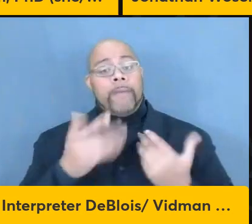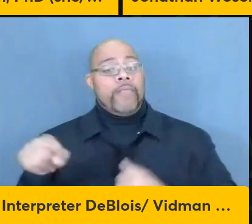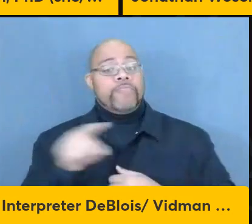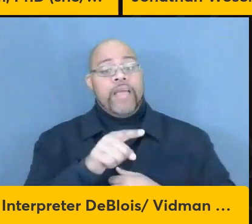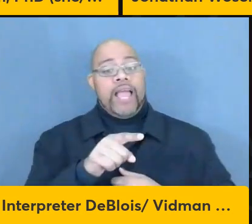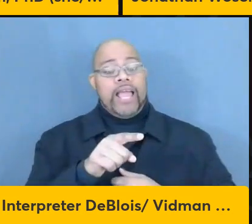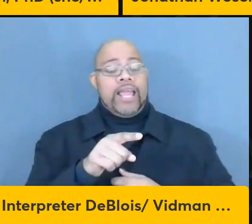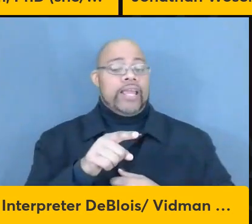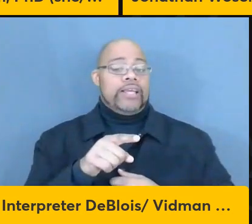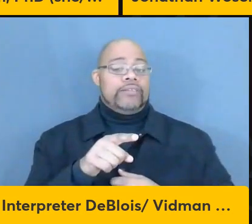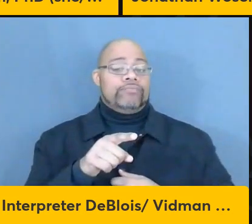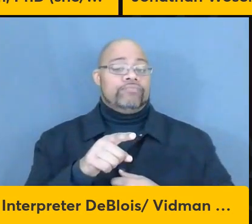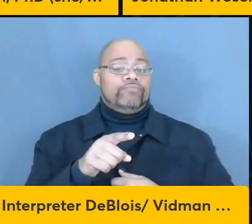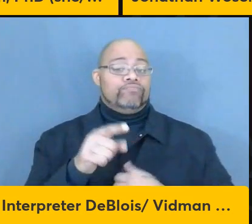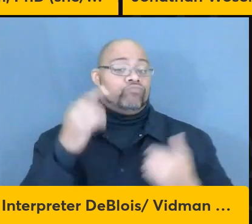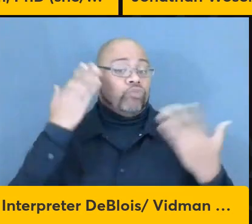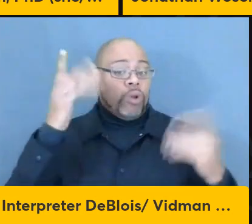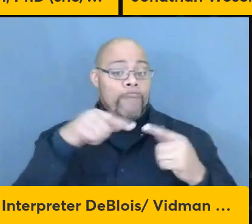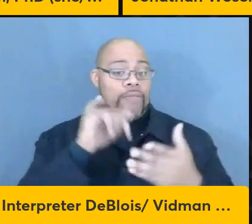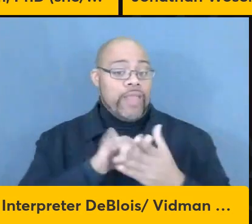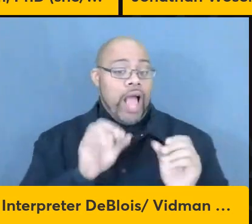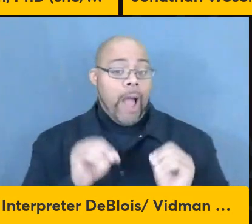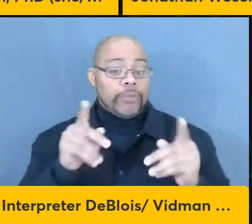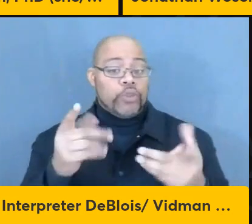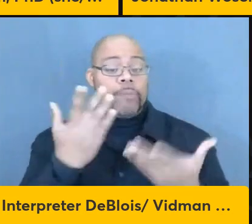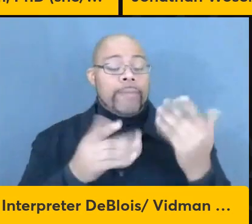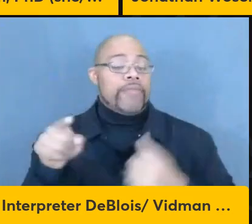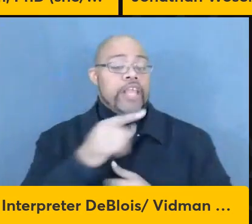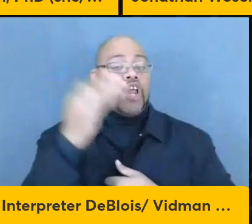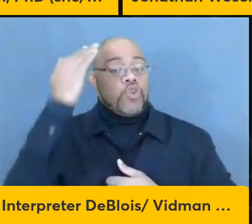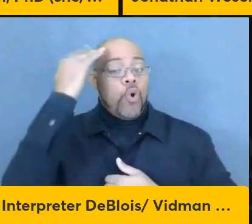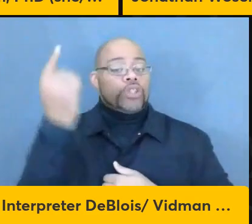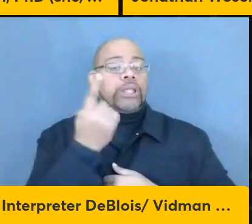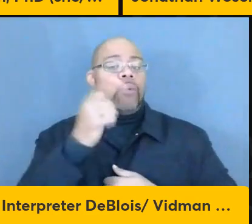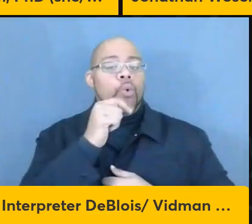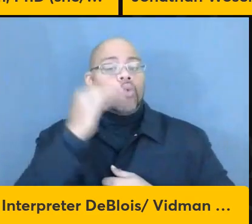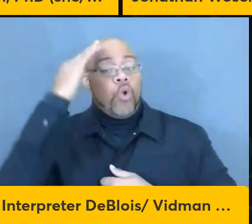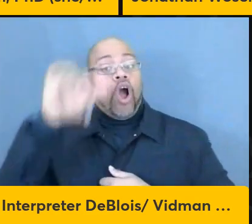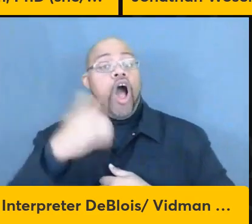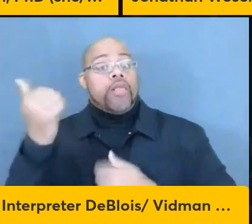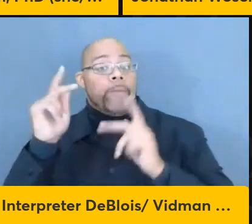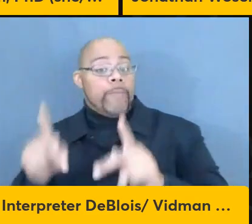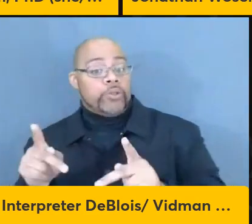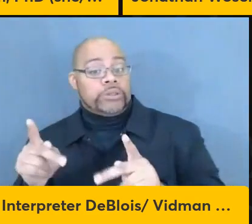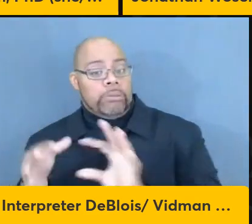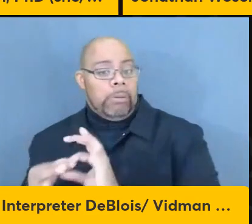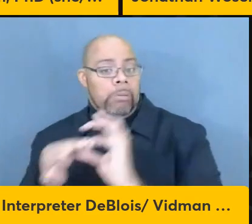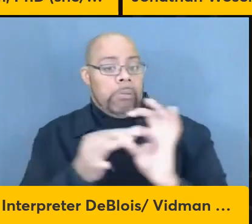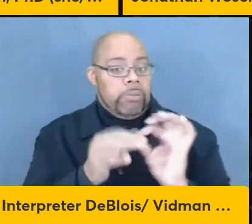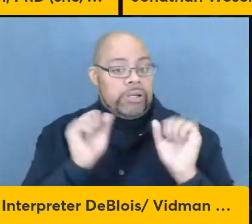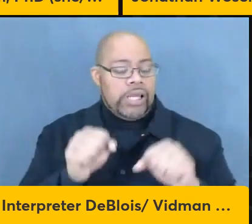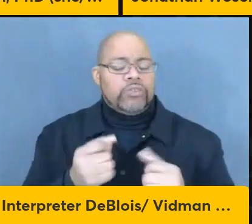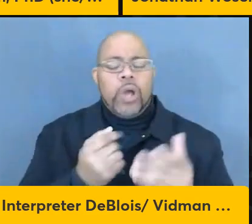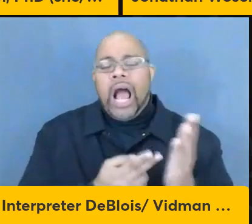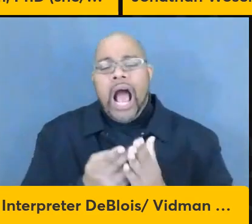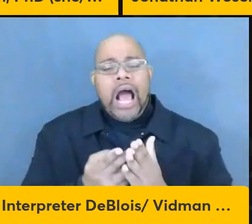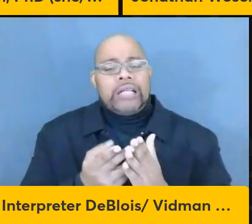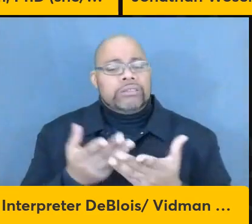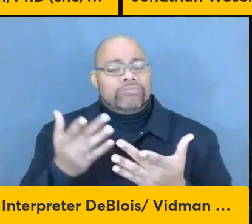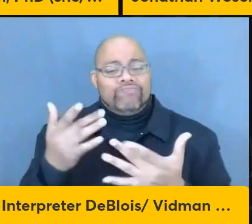don't know about that opportunity, but maybe they know someone who does. So frankly, just going